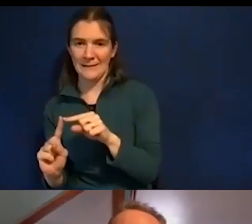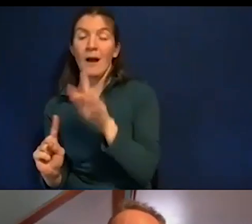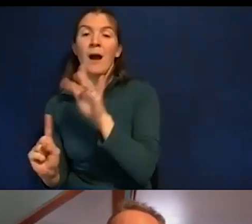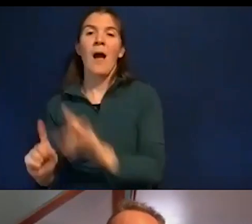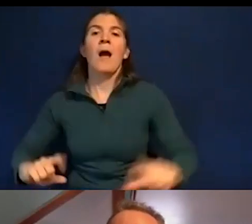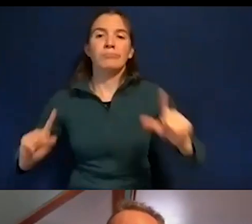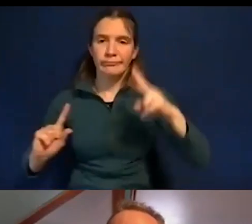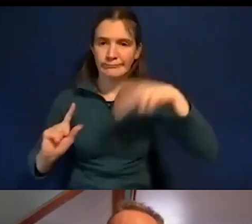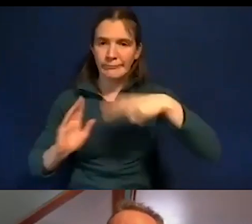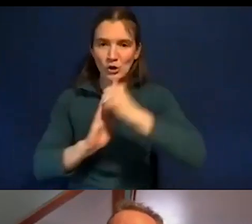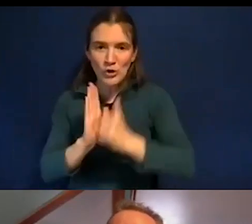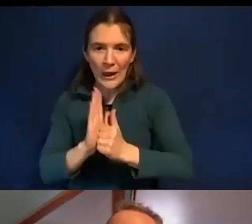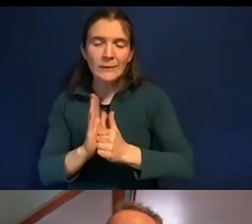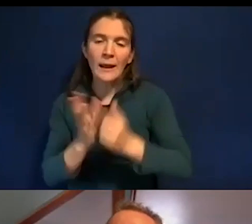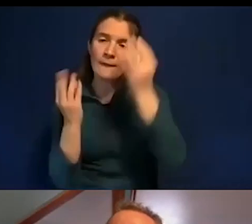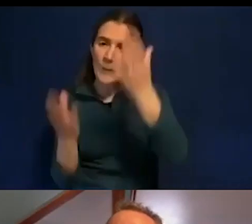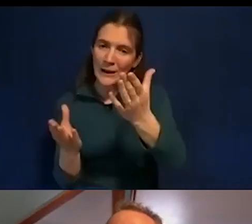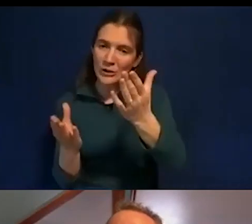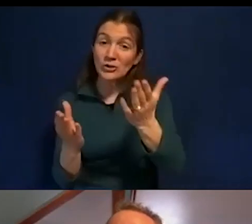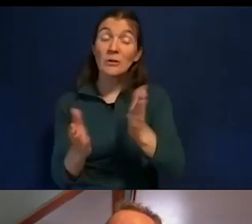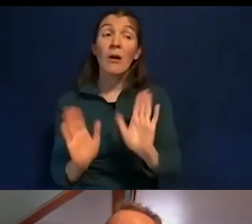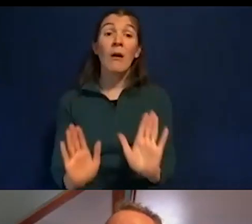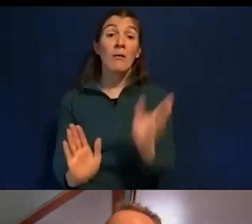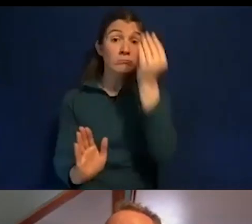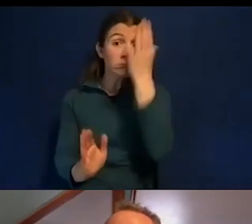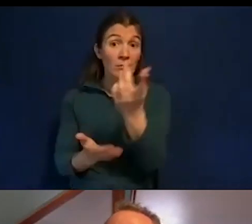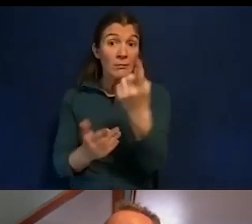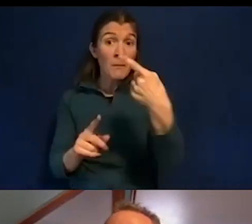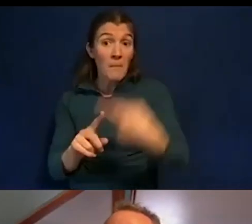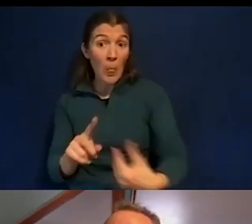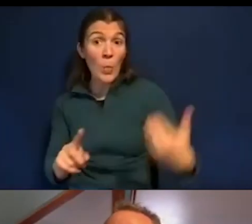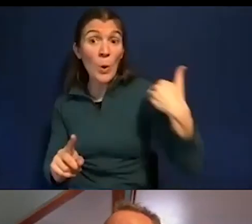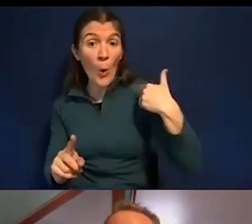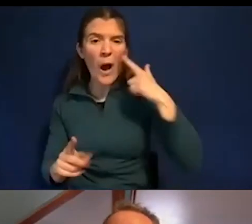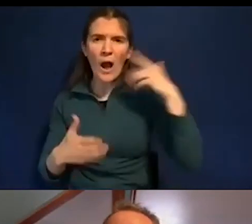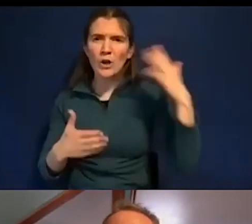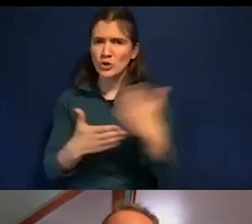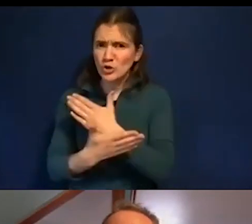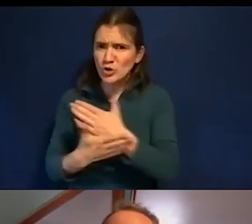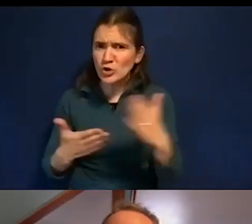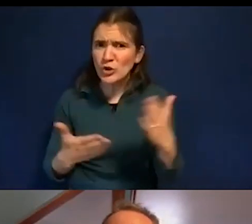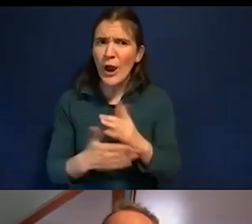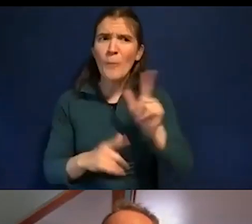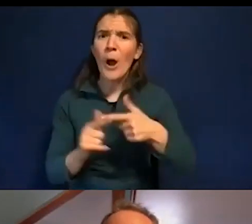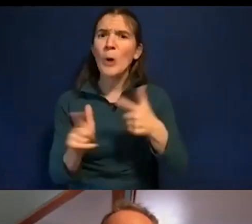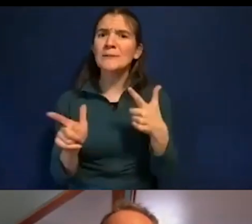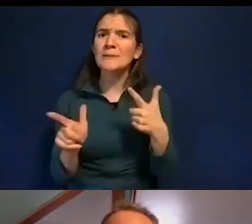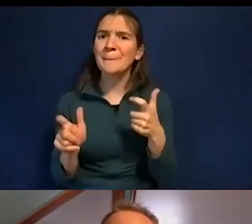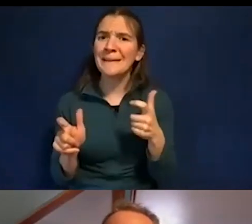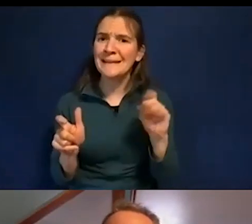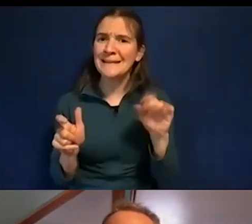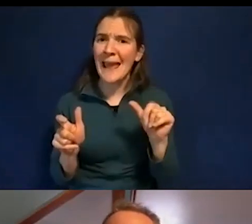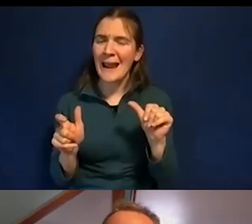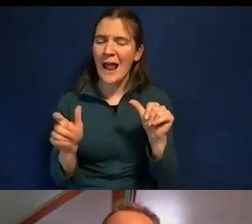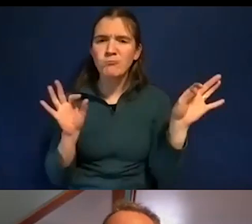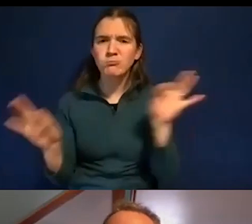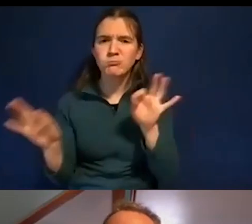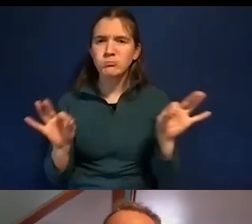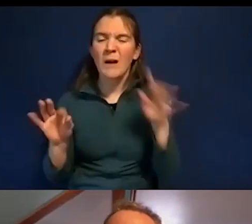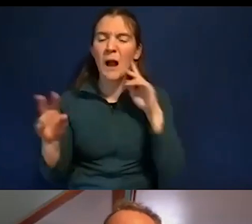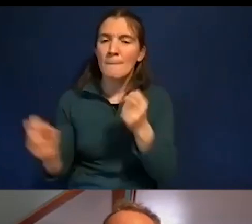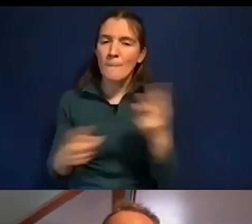And last month, I shared a bunch of that speed data more widely on social